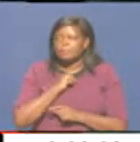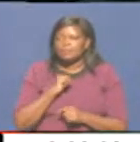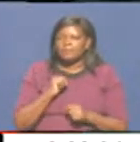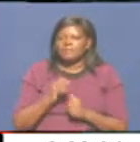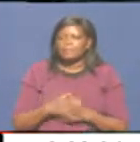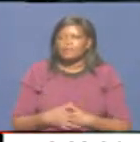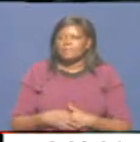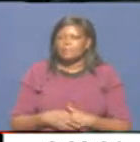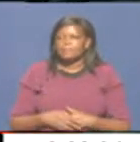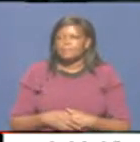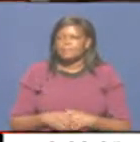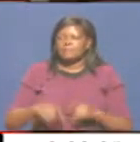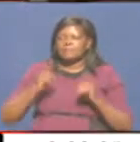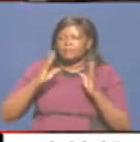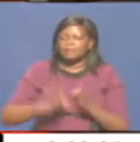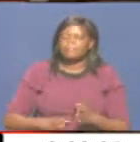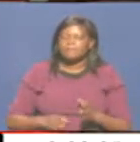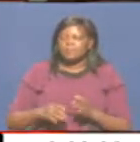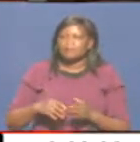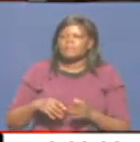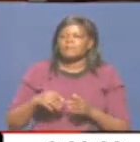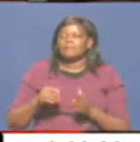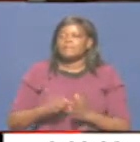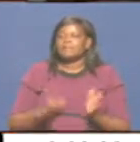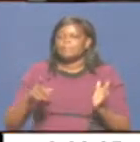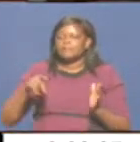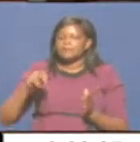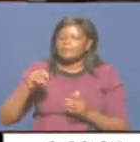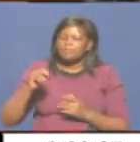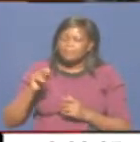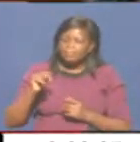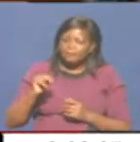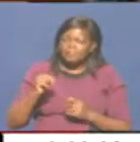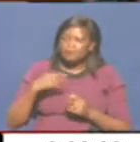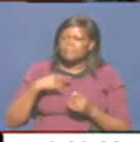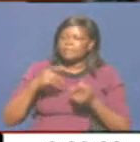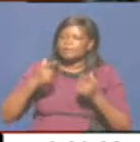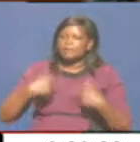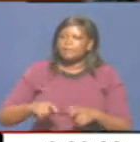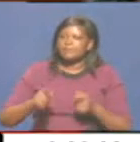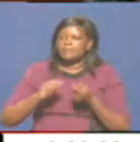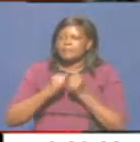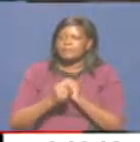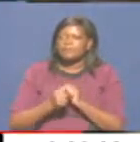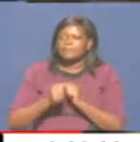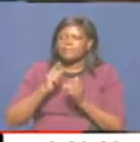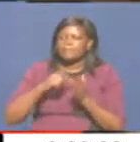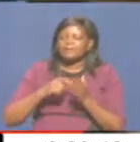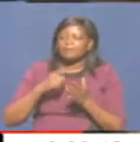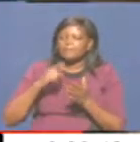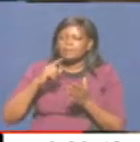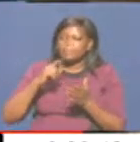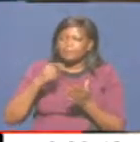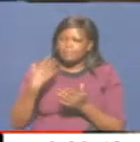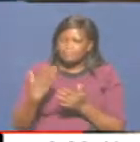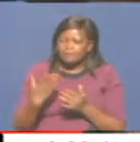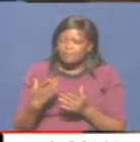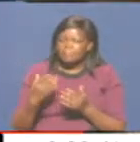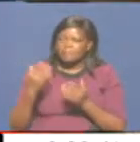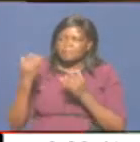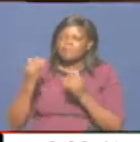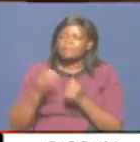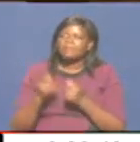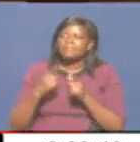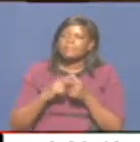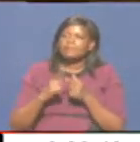the Director of Public Prosecution has been allowed to amend the charge sheet and introduce new evidence in the 73.5 million graft